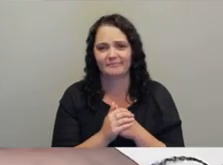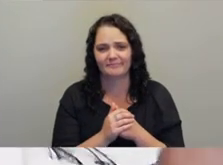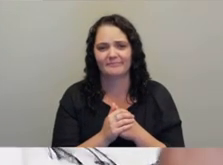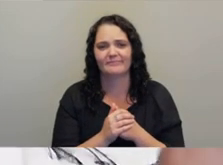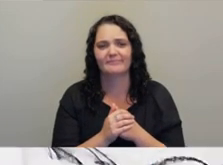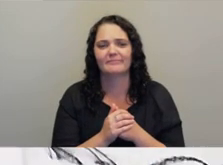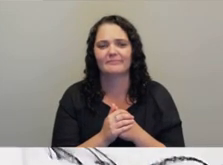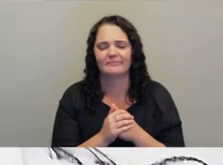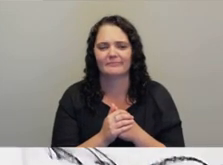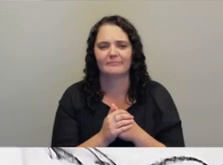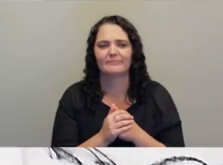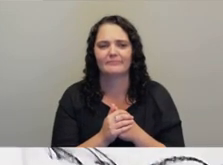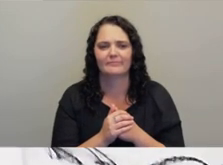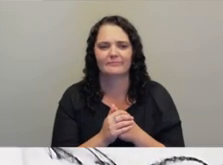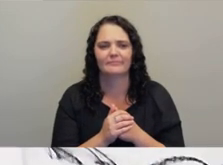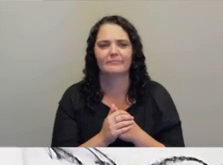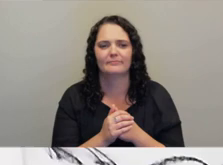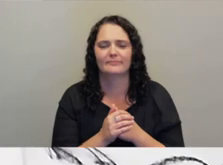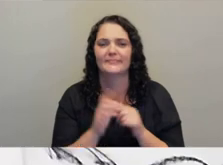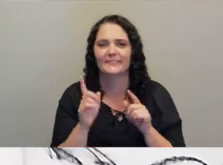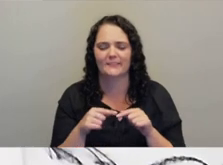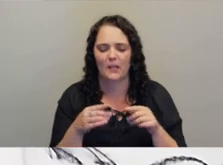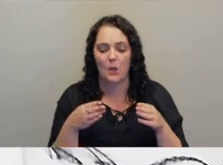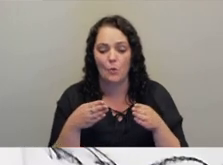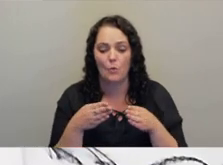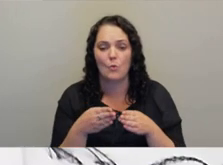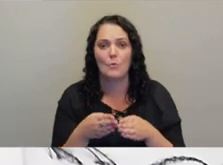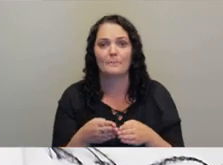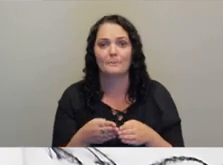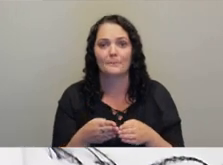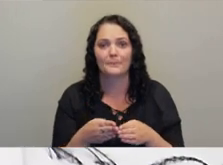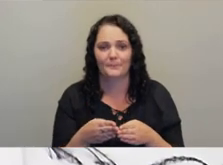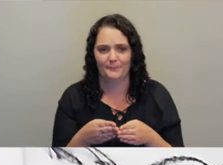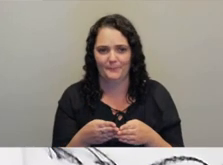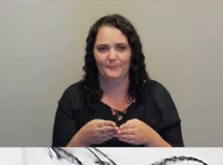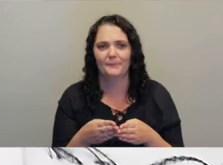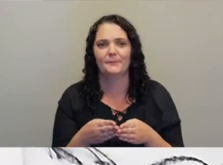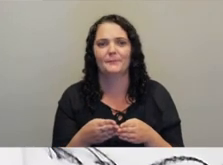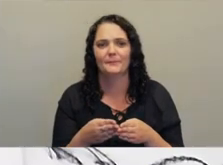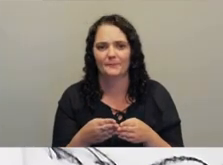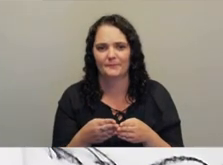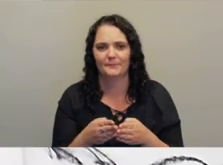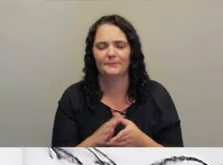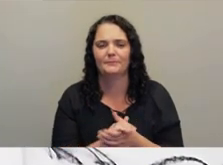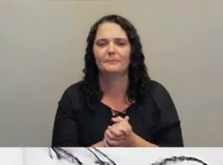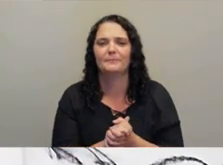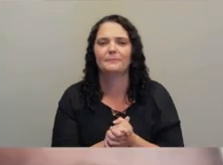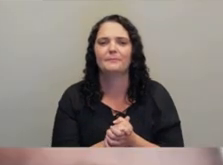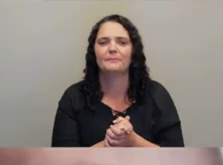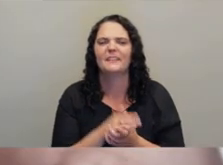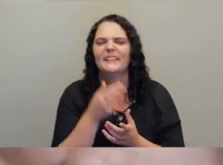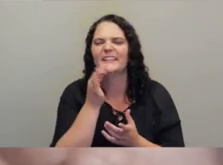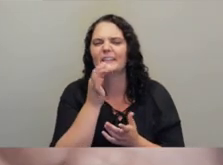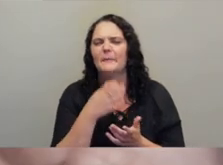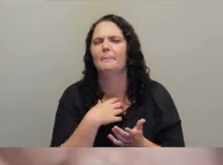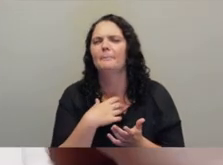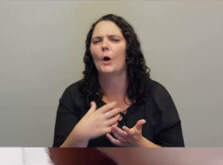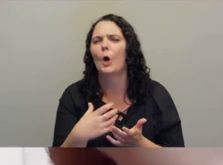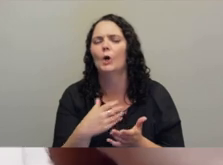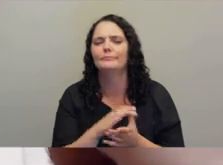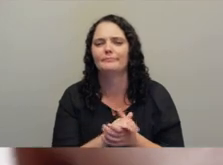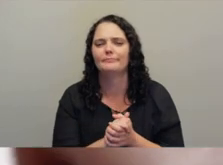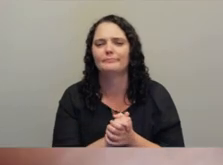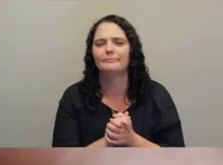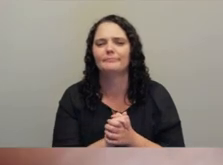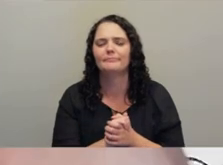there. Now I've got a good taper starting to look like a pen right there. And I'm going to just carve out a bit more to make it a little